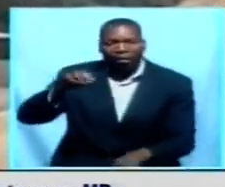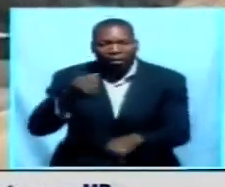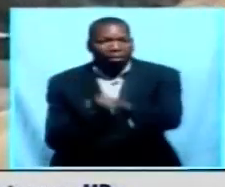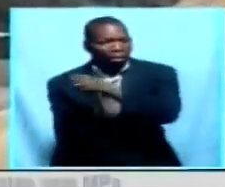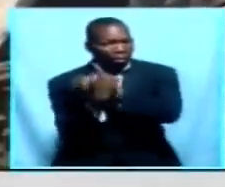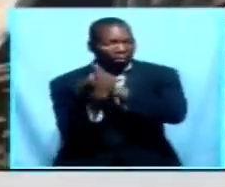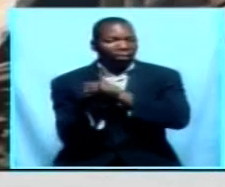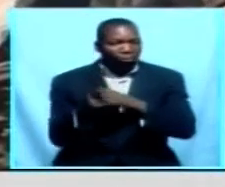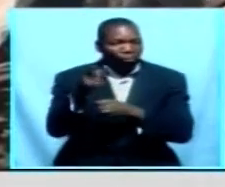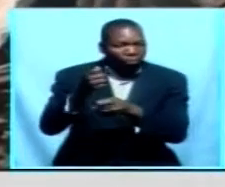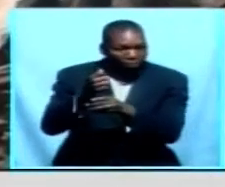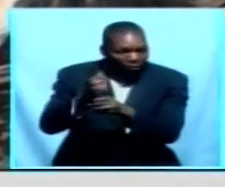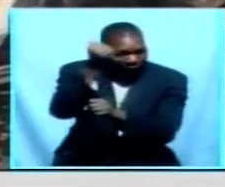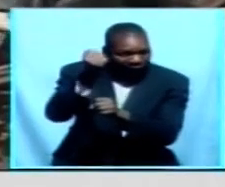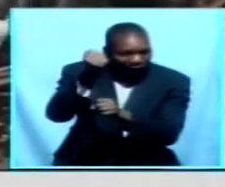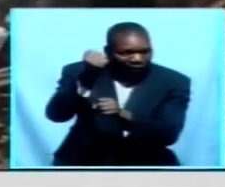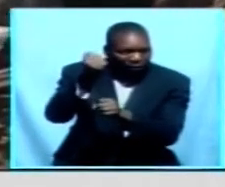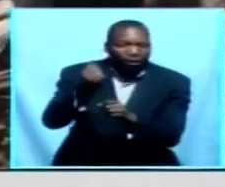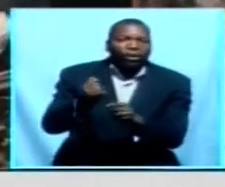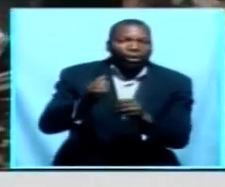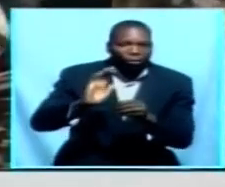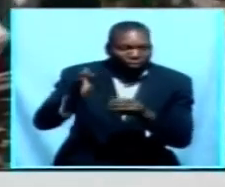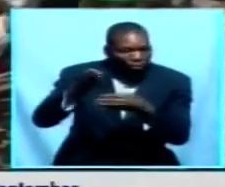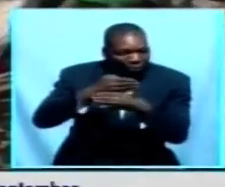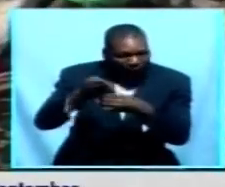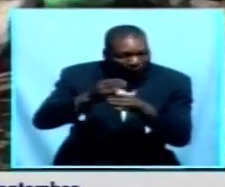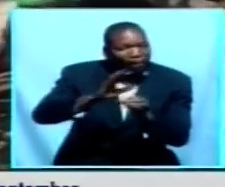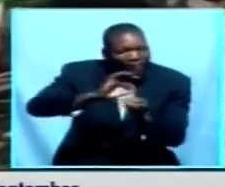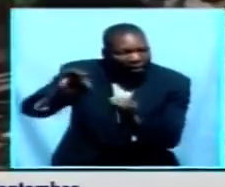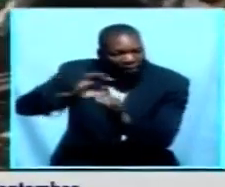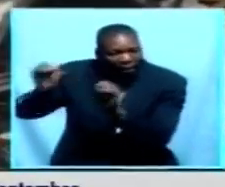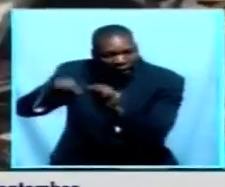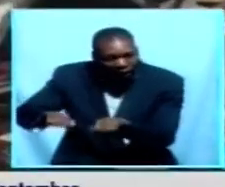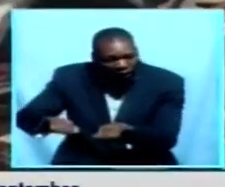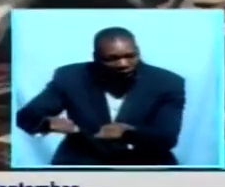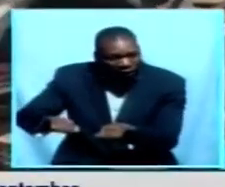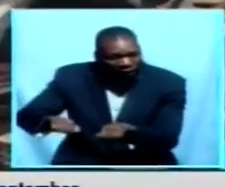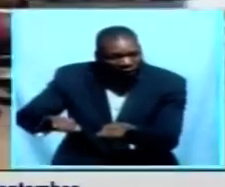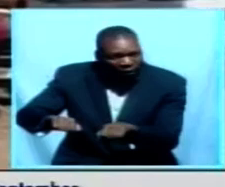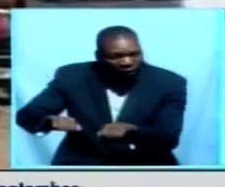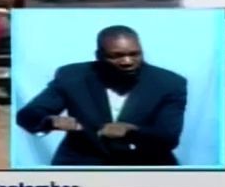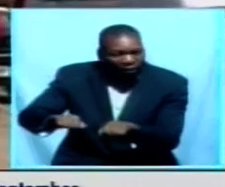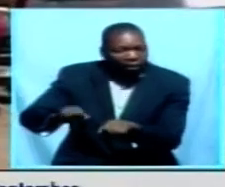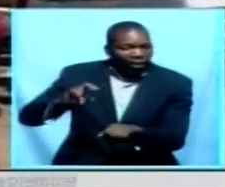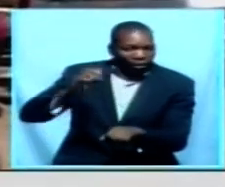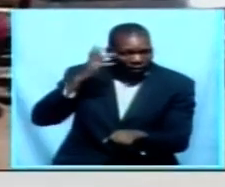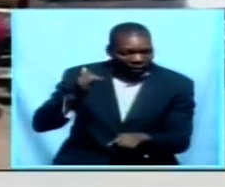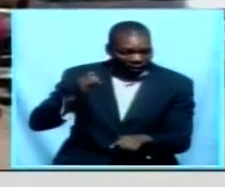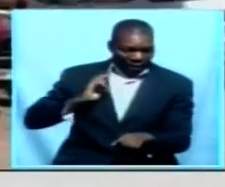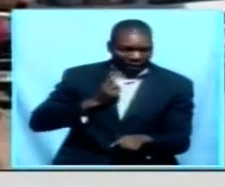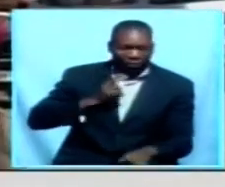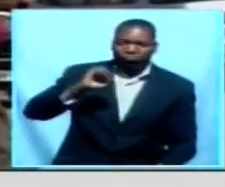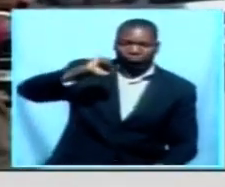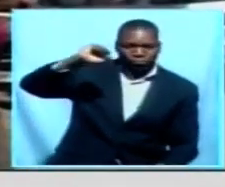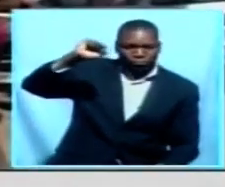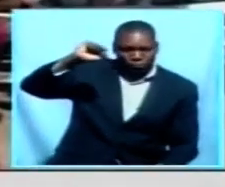ngamwapasa tukamochera amashopu nishibale pita mbwenzi bale so bale fa batupangira so kai twale support echipani chesu ifwe bona amakafiri